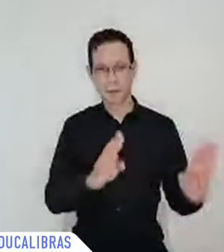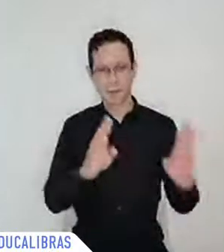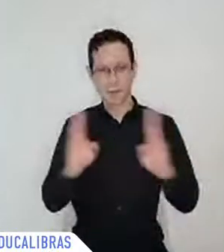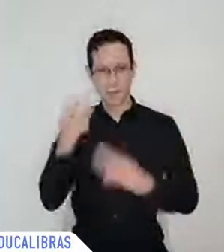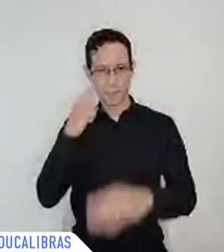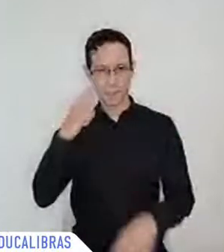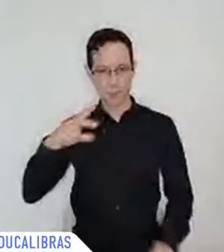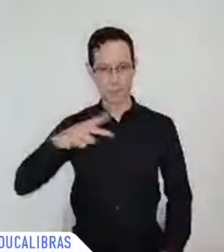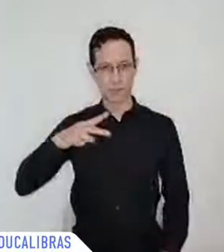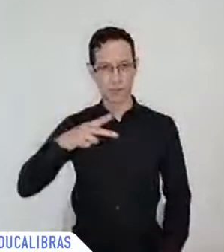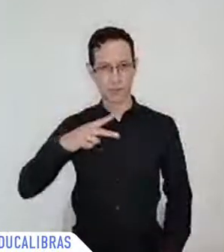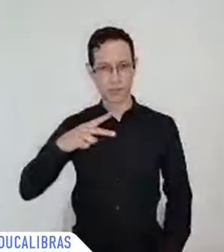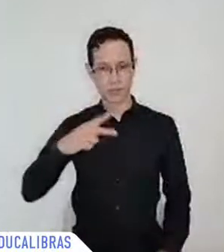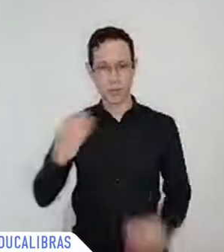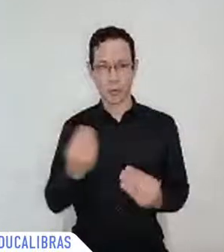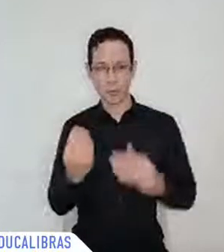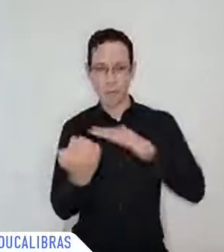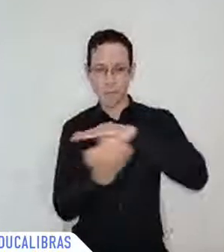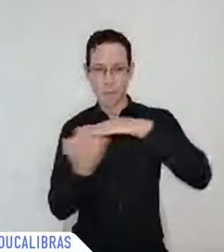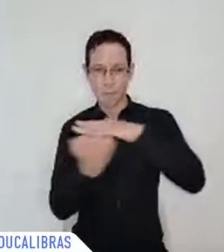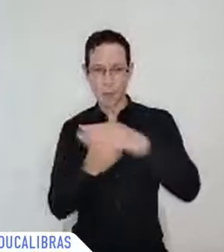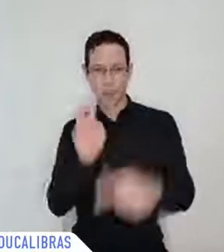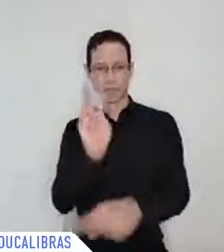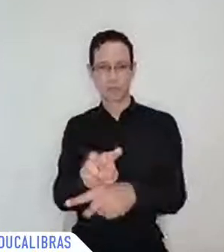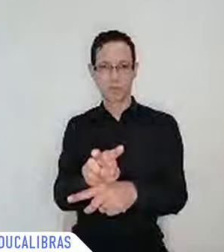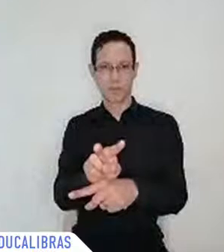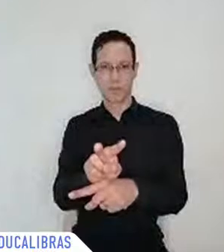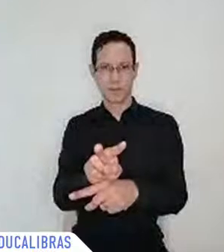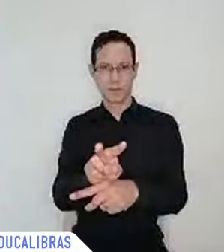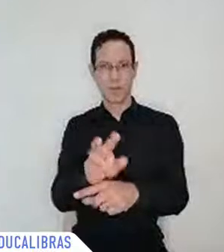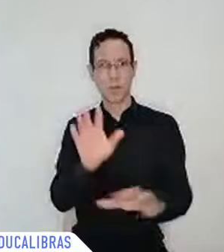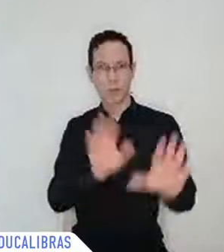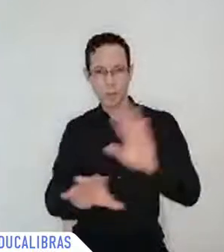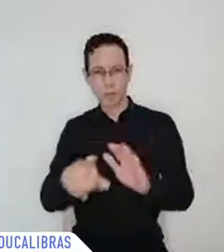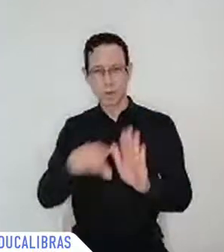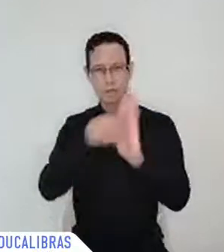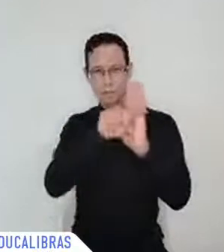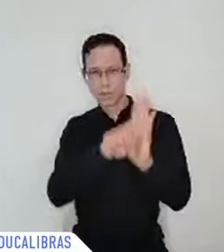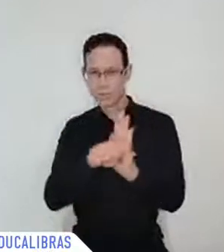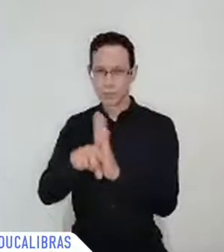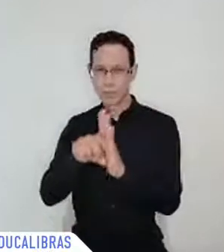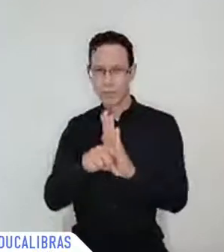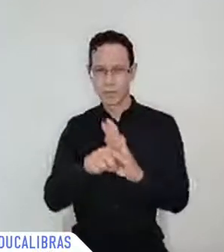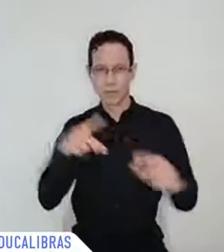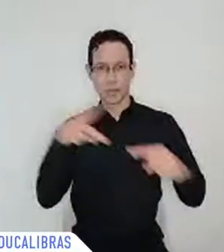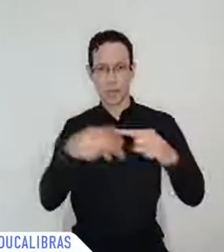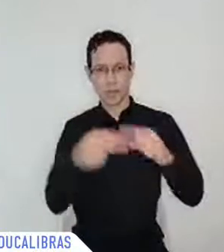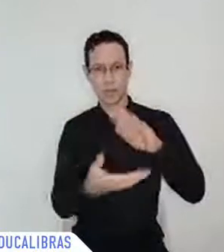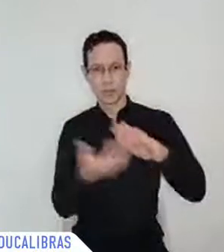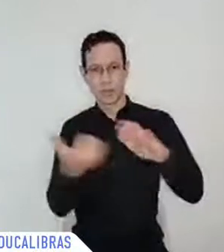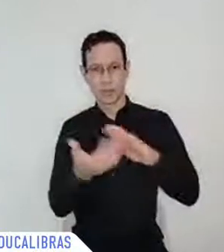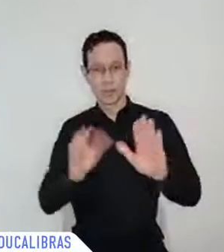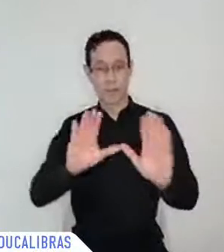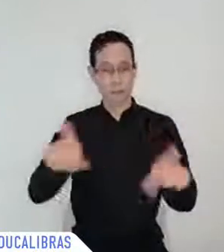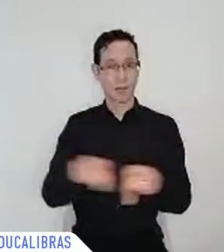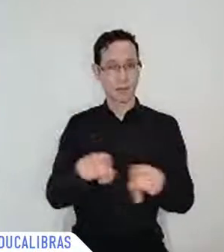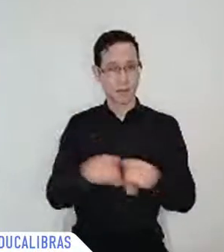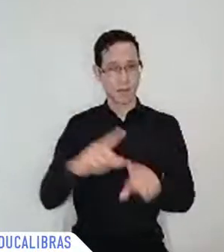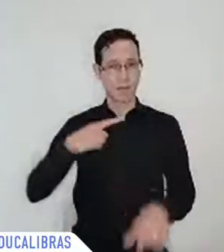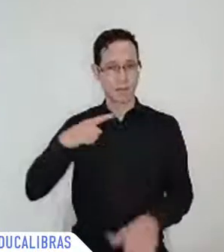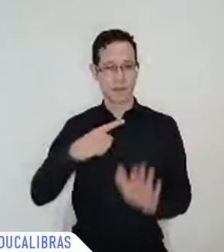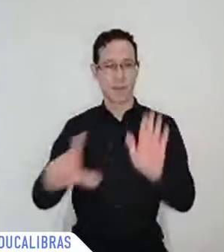content they spread. And on the other hand, you have a question of